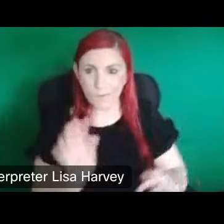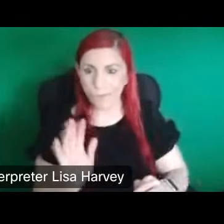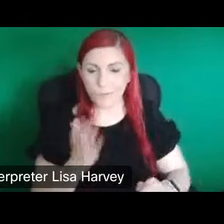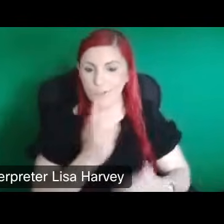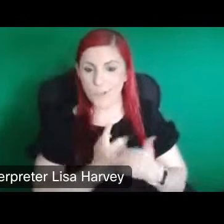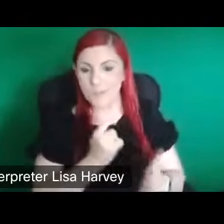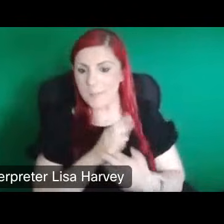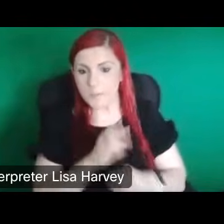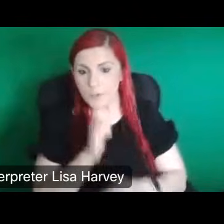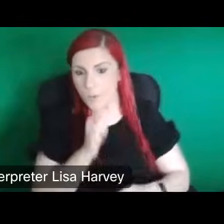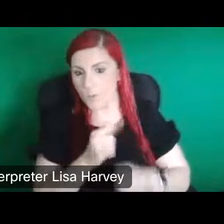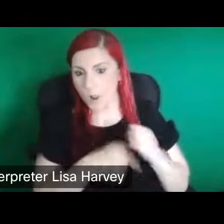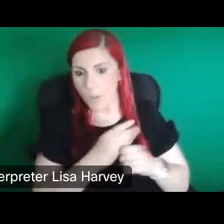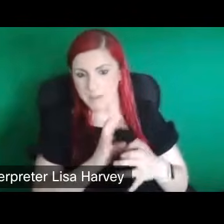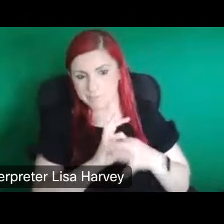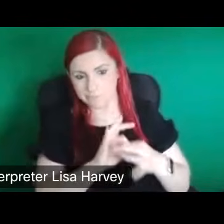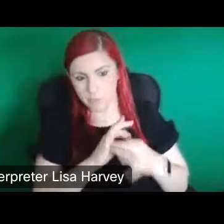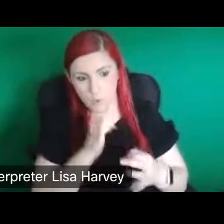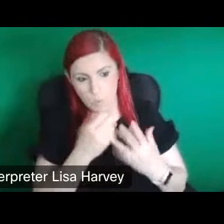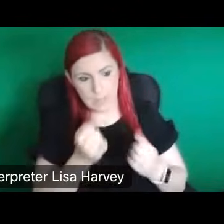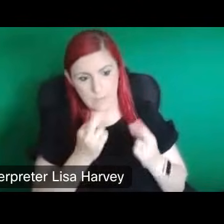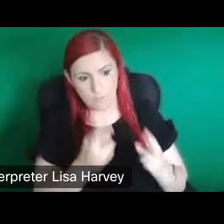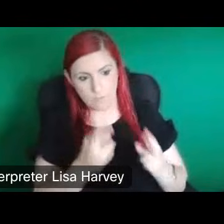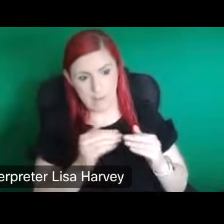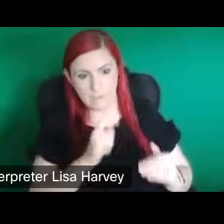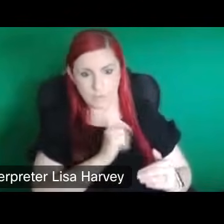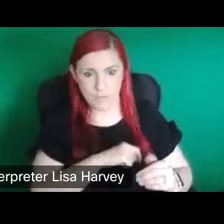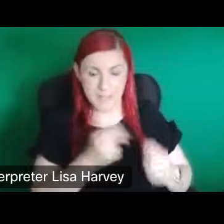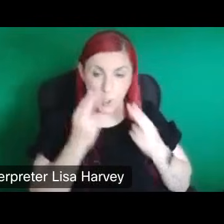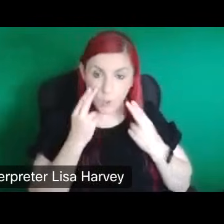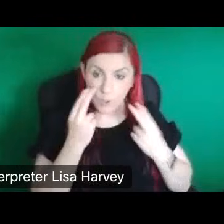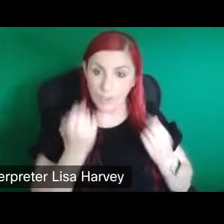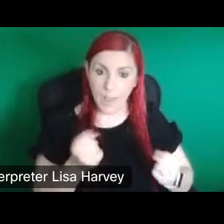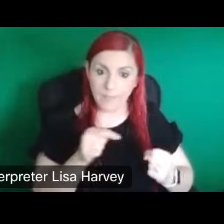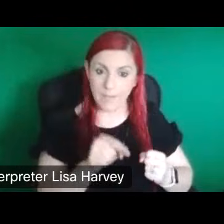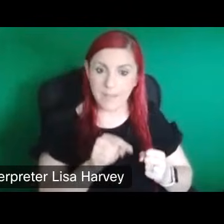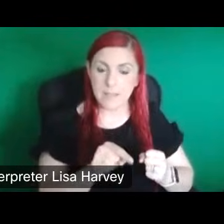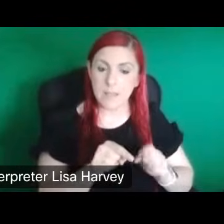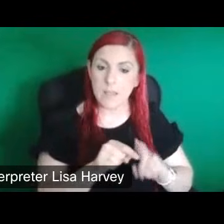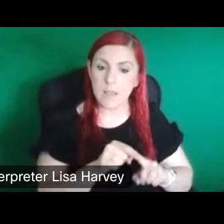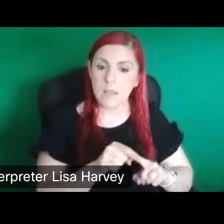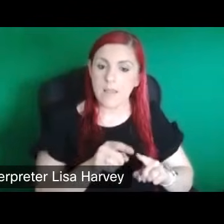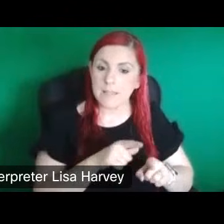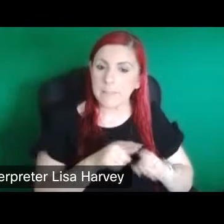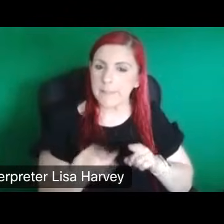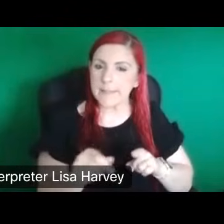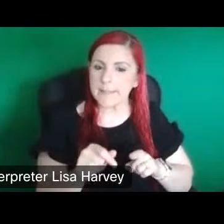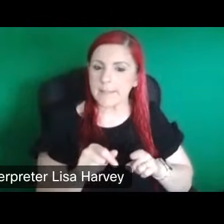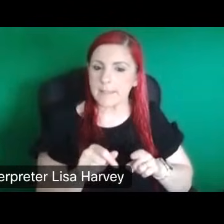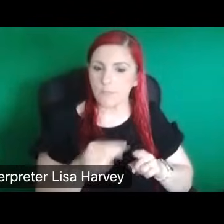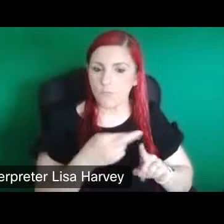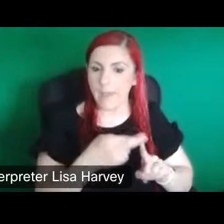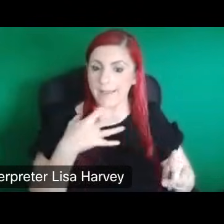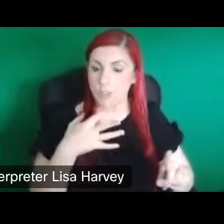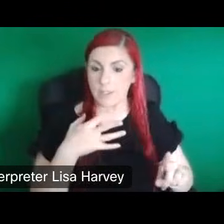and to the level of trust that you need to be bonding in these roles. So speedy recognition and a reassignment saves further